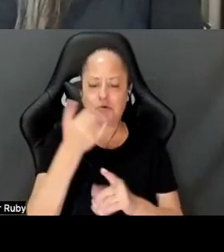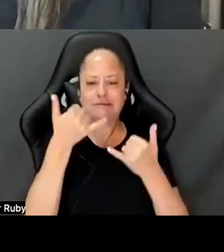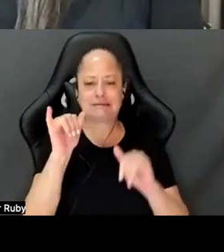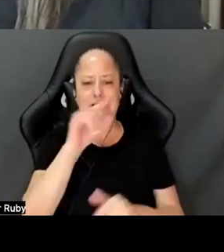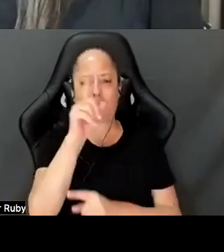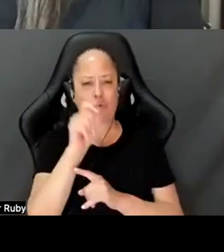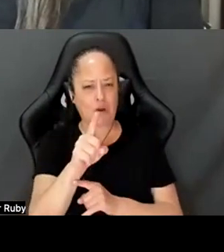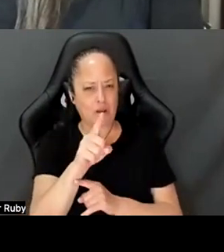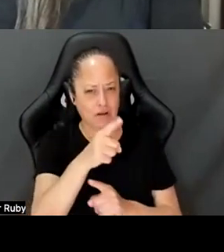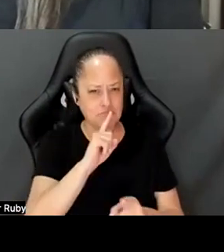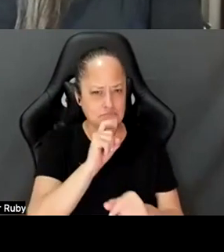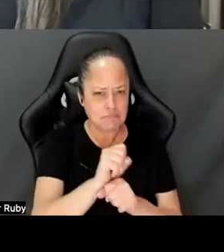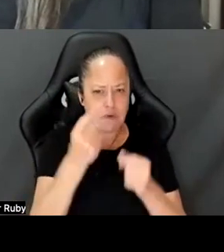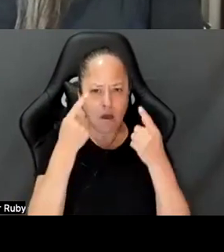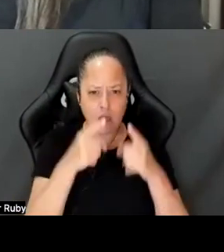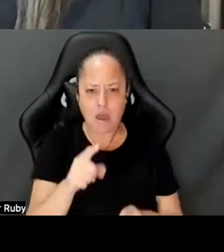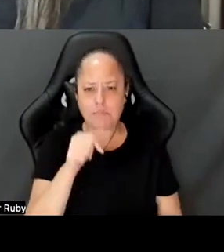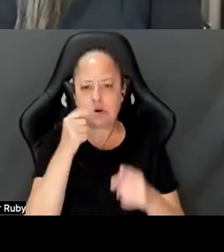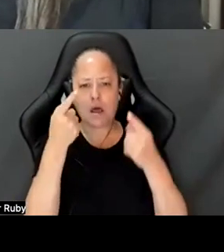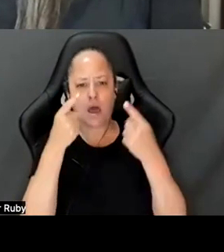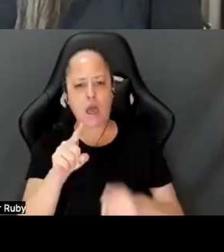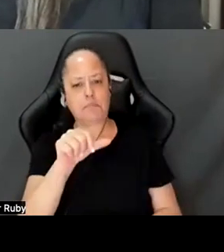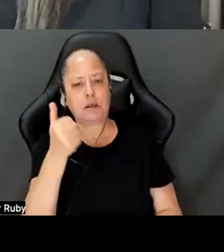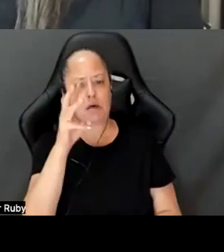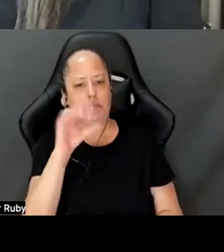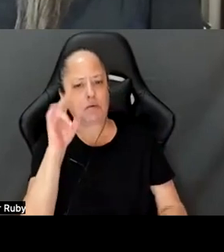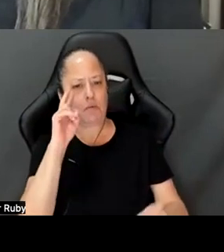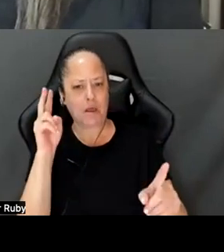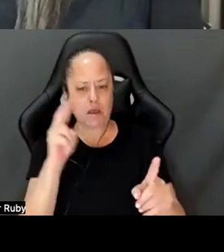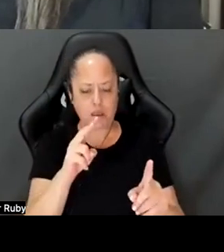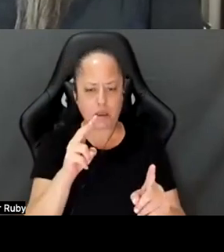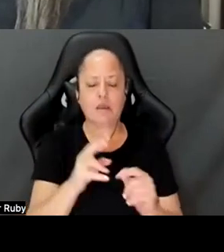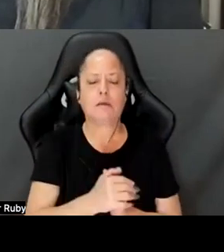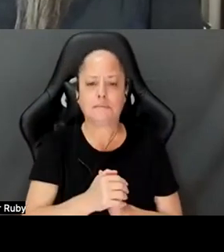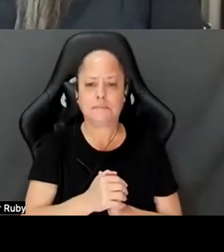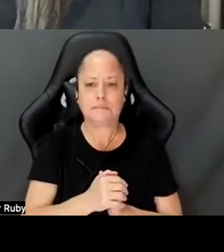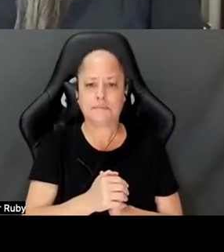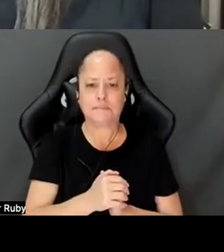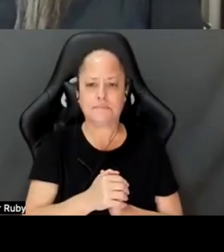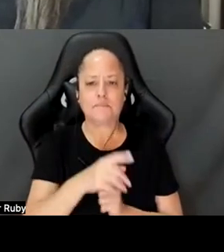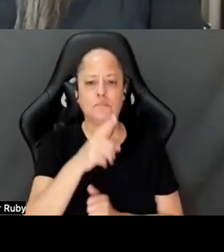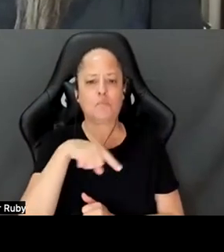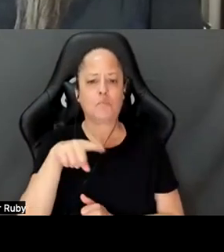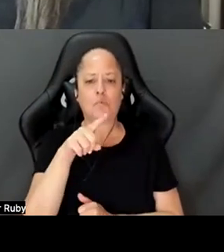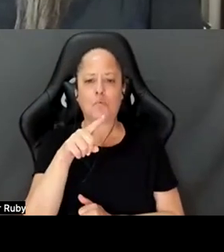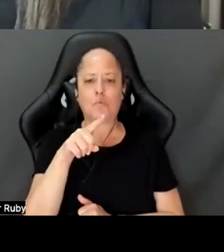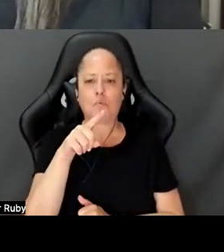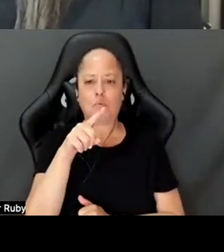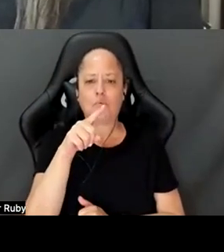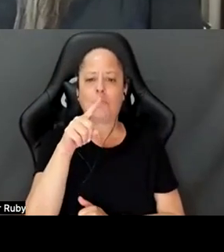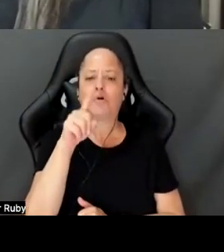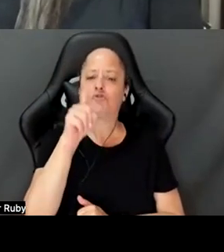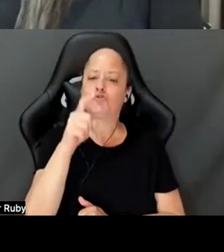it happened because it didn't happen with the way that other people say it should happen. And because we're in that old self, we should have